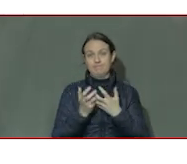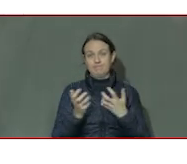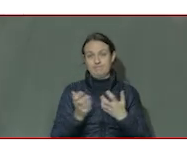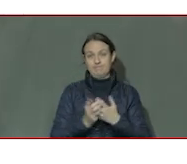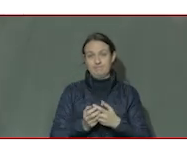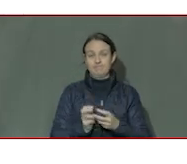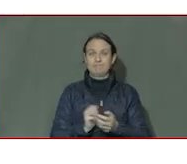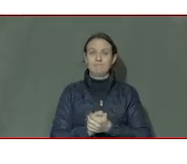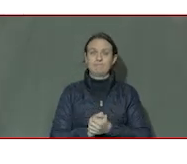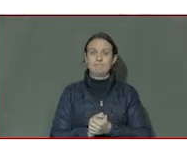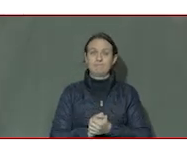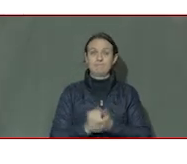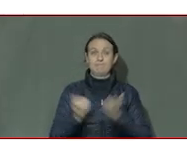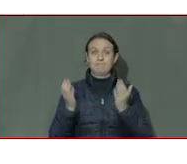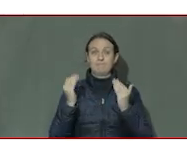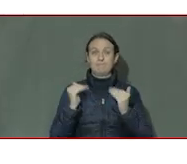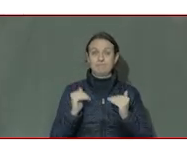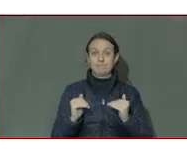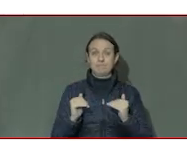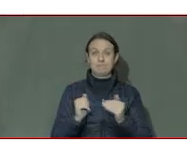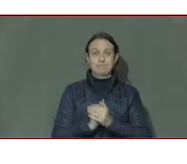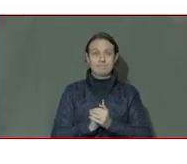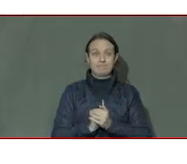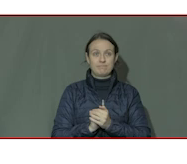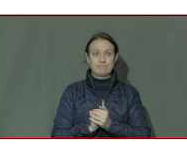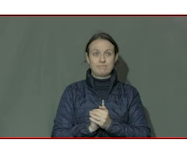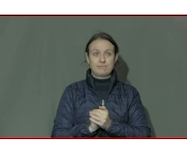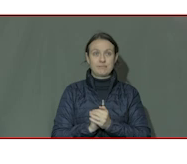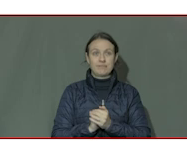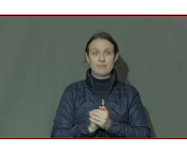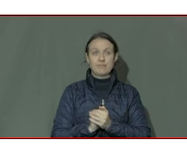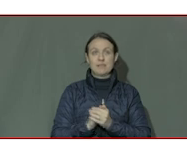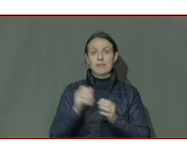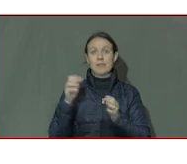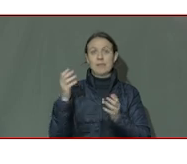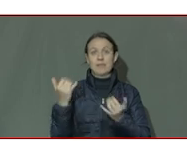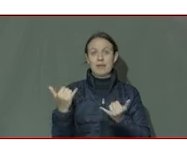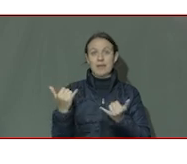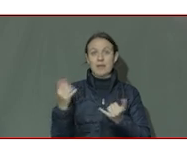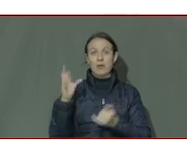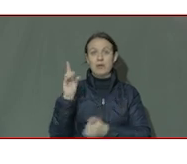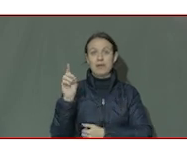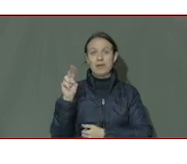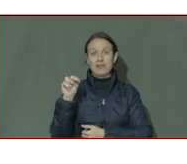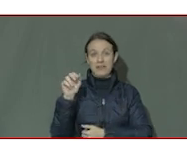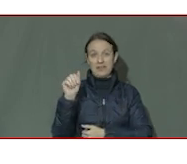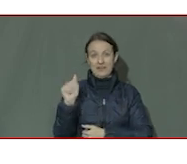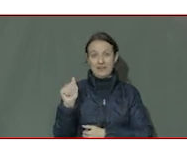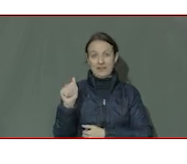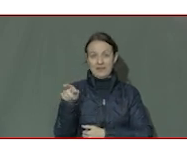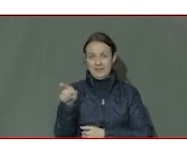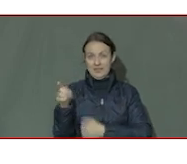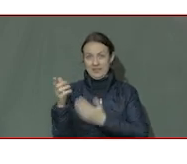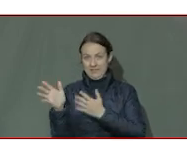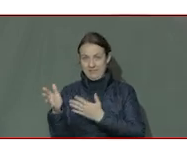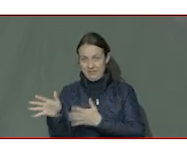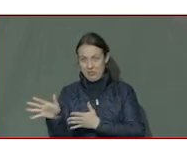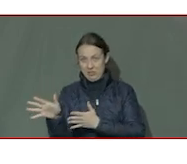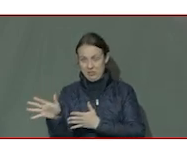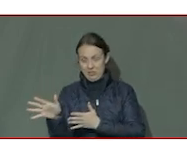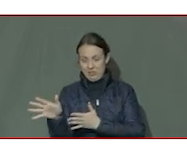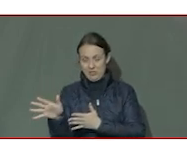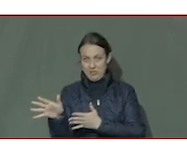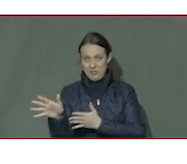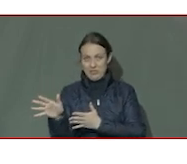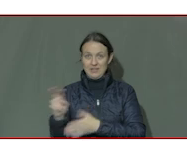Then we will be done. We are actually done with what? With DNA. Then again, now we move to